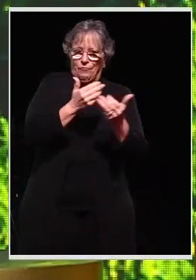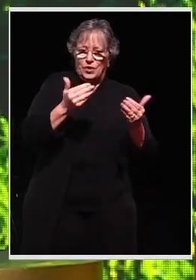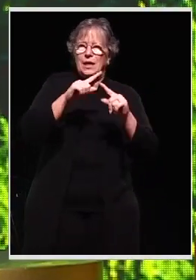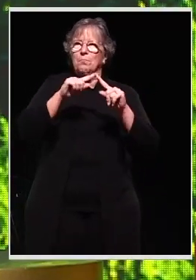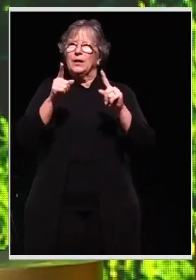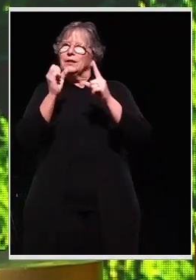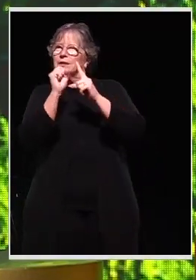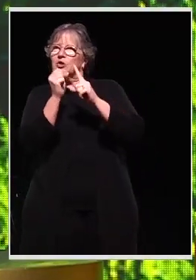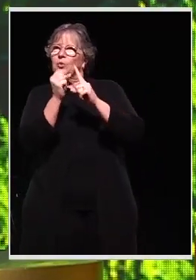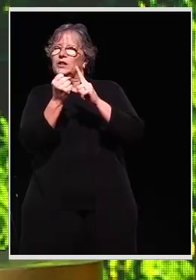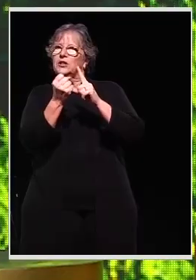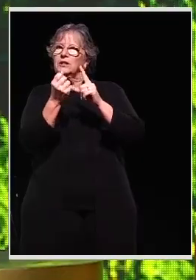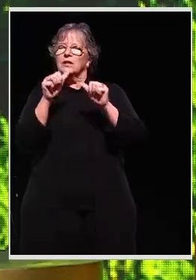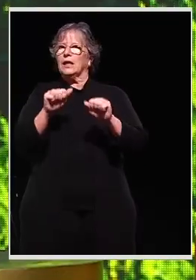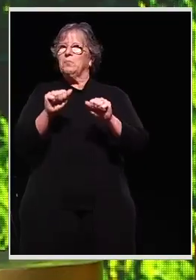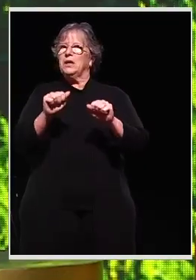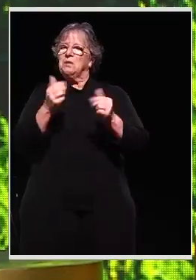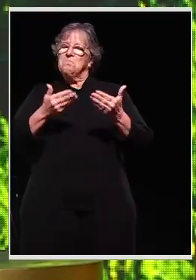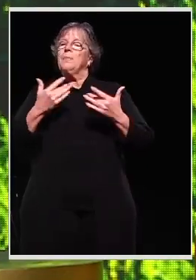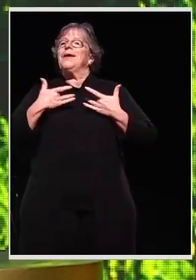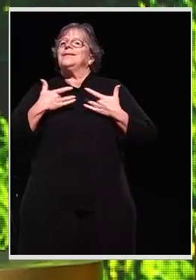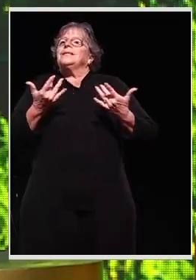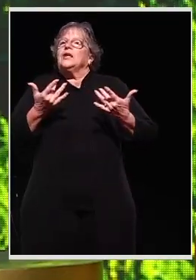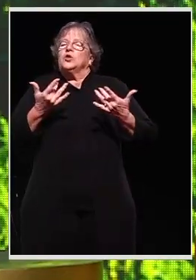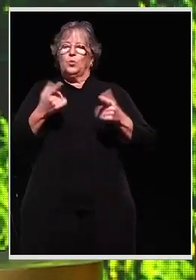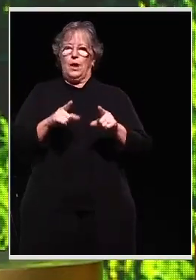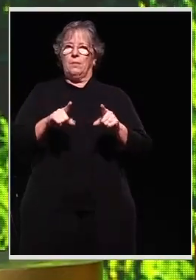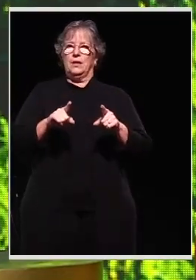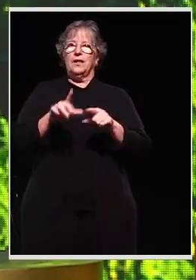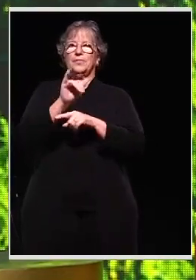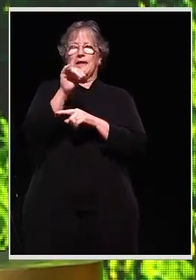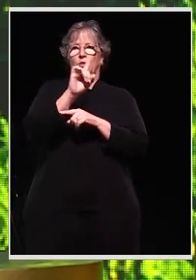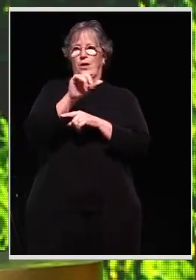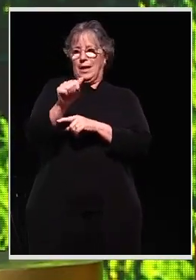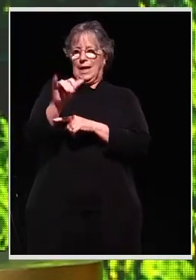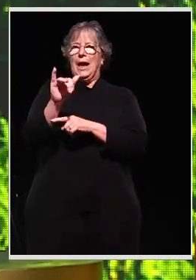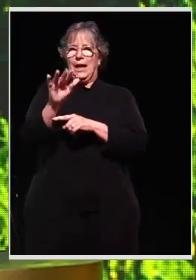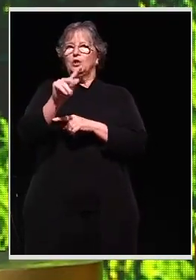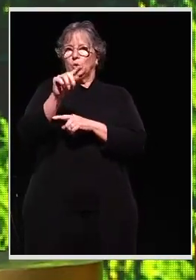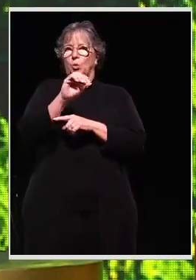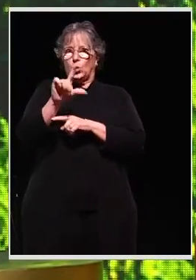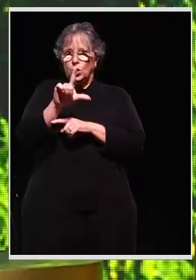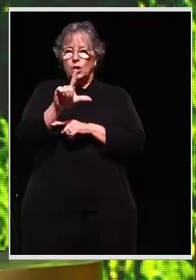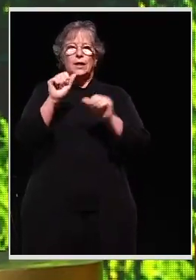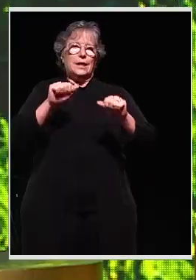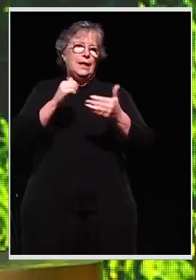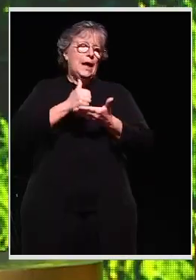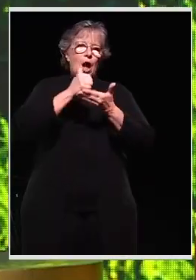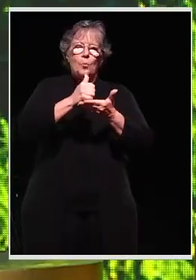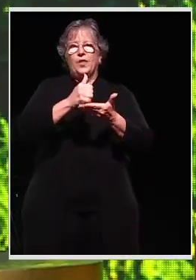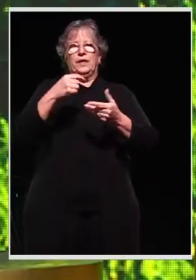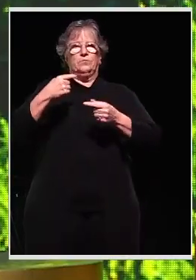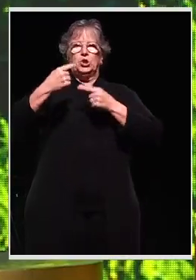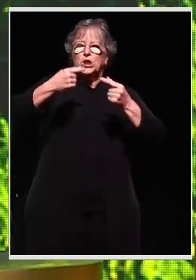going to be more likely to deliver, and that's where an AI tool can really help you in the genomic modeling and the microbiome